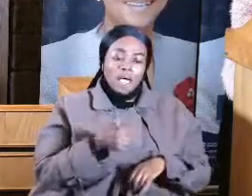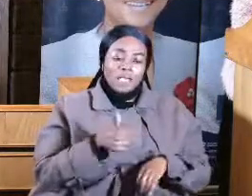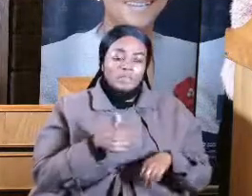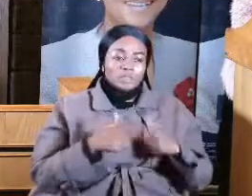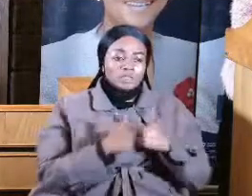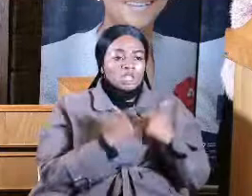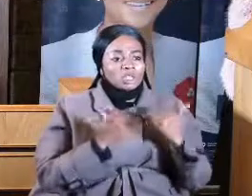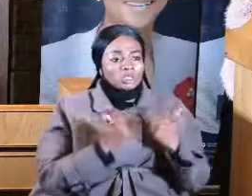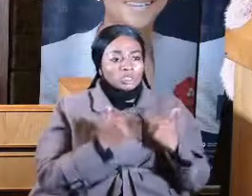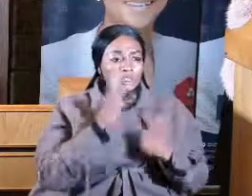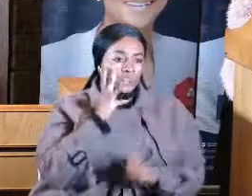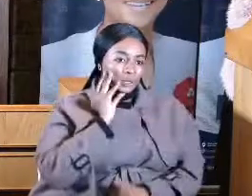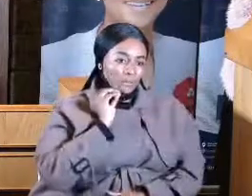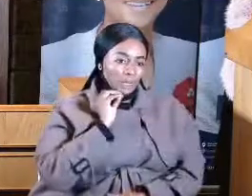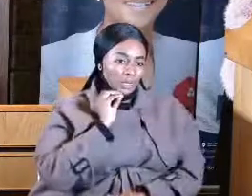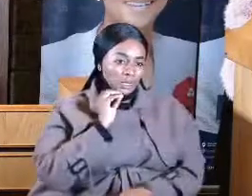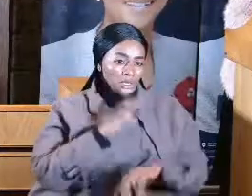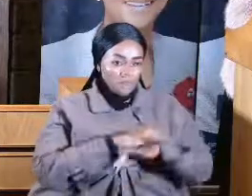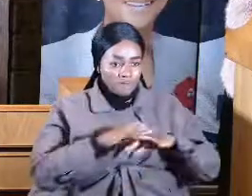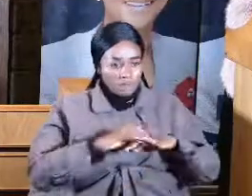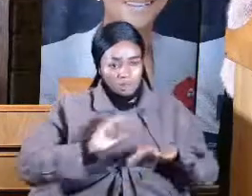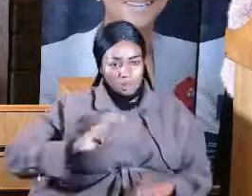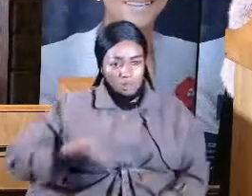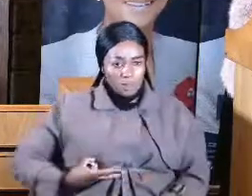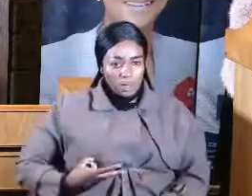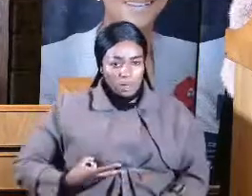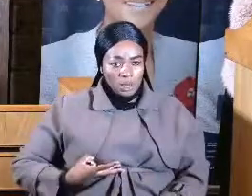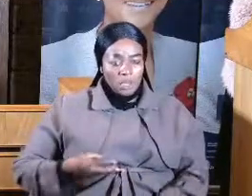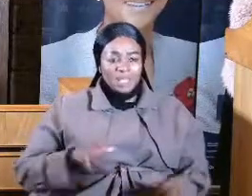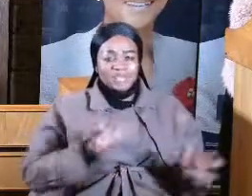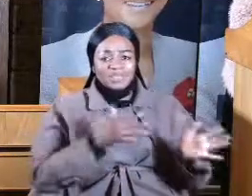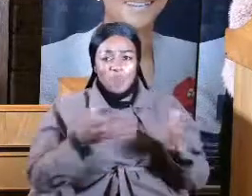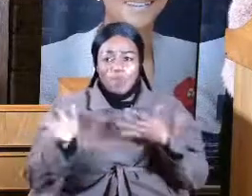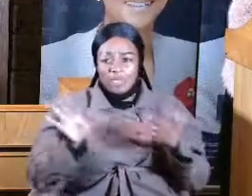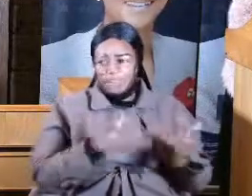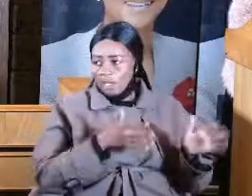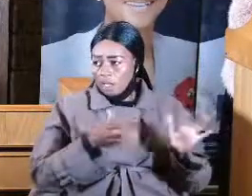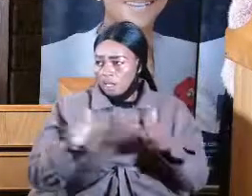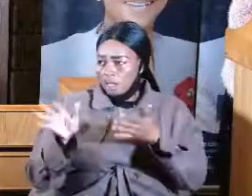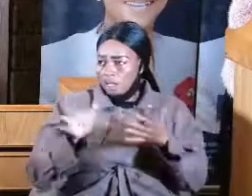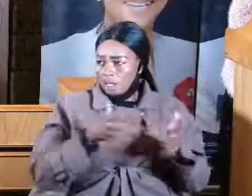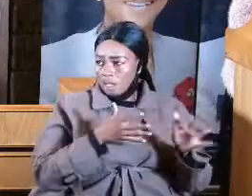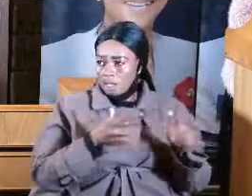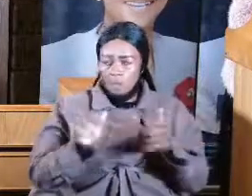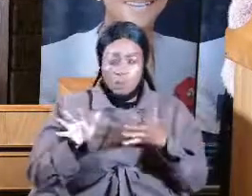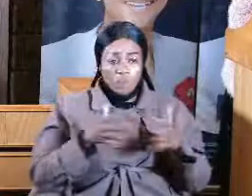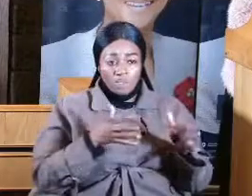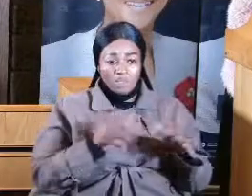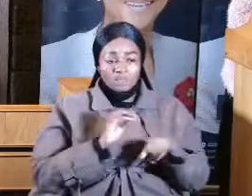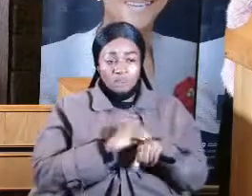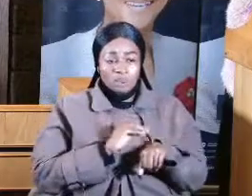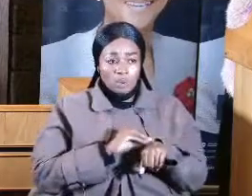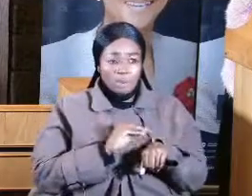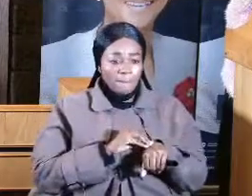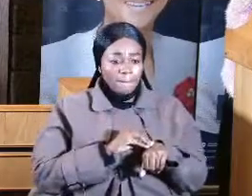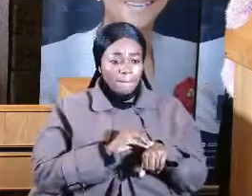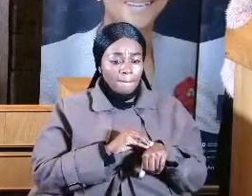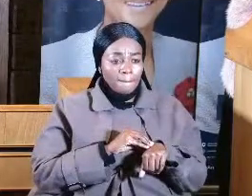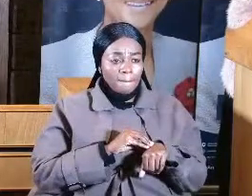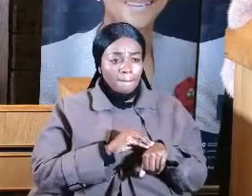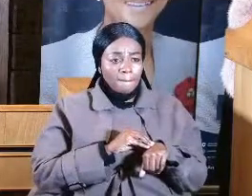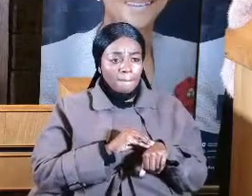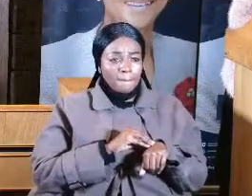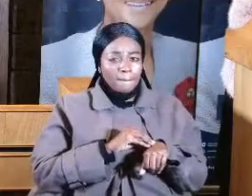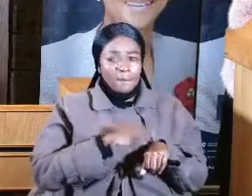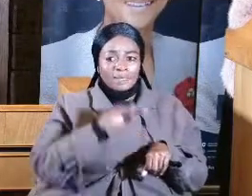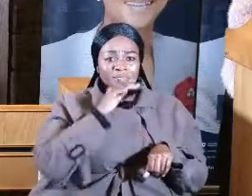in agriculture as women is the climate change. You know, that remains a huge problem. And the irrigation